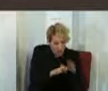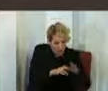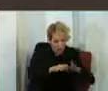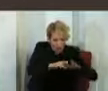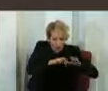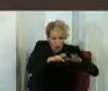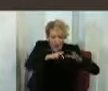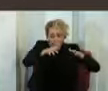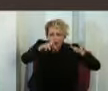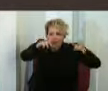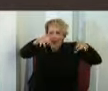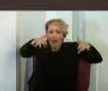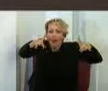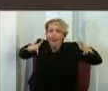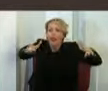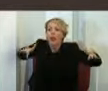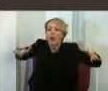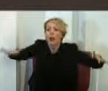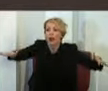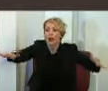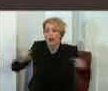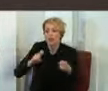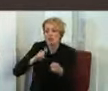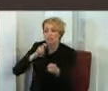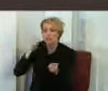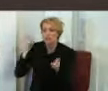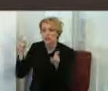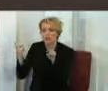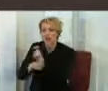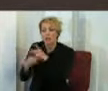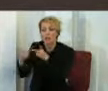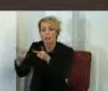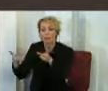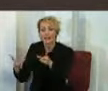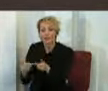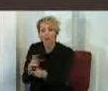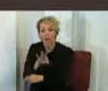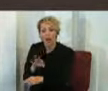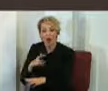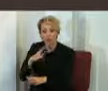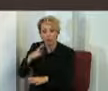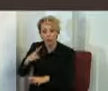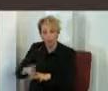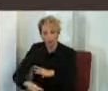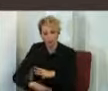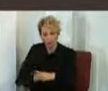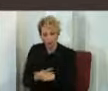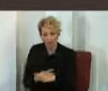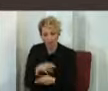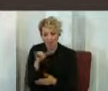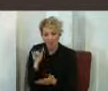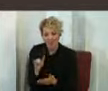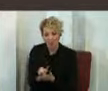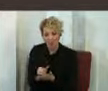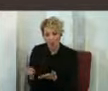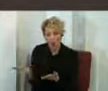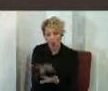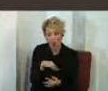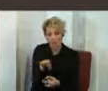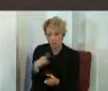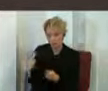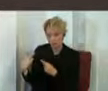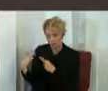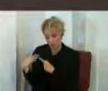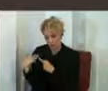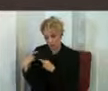our lives and into the transformed places of this world. That is the job of the Holy Spirit. Those early